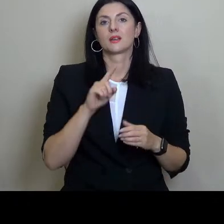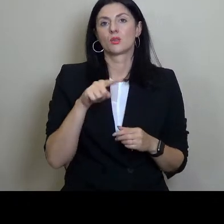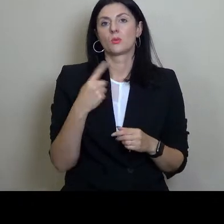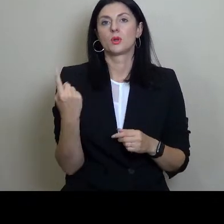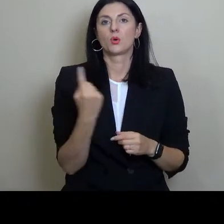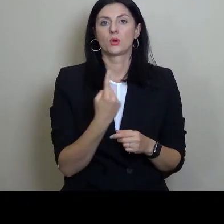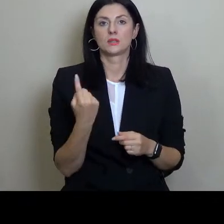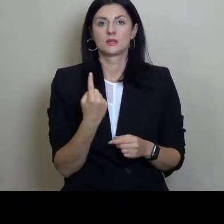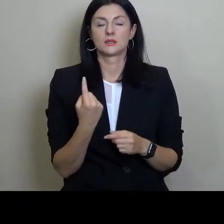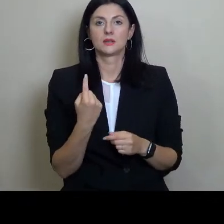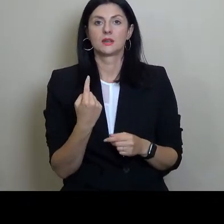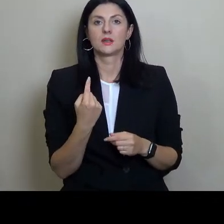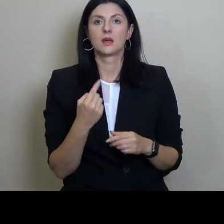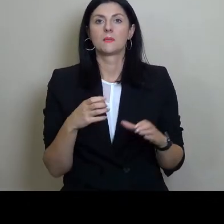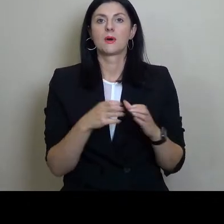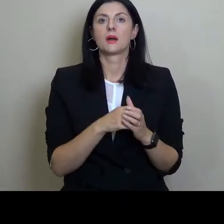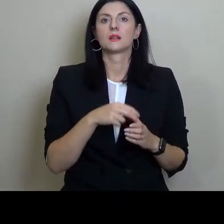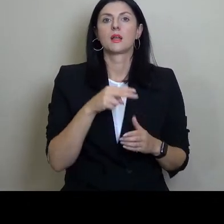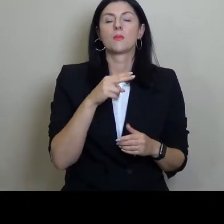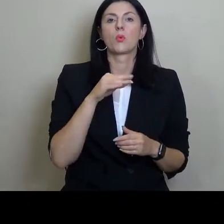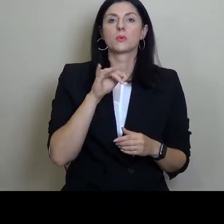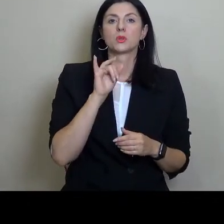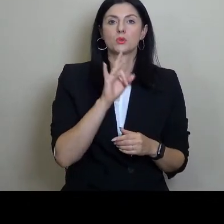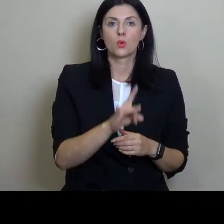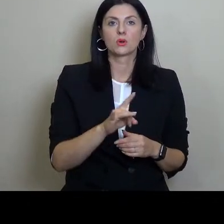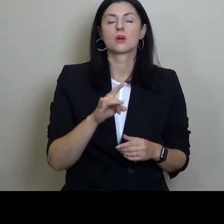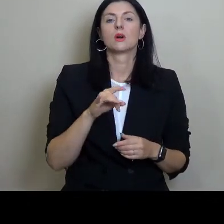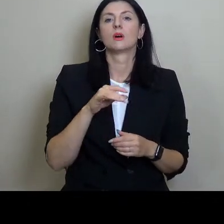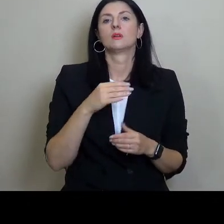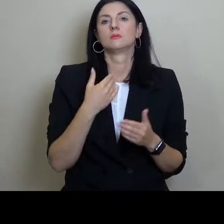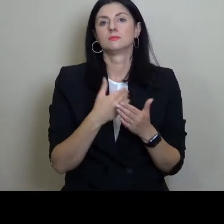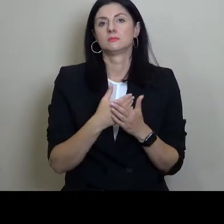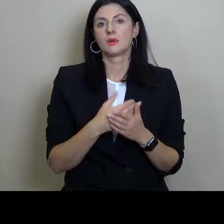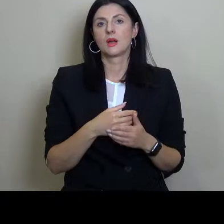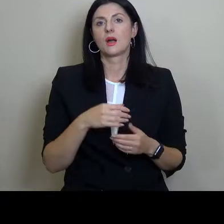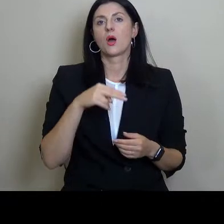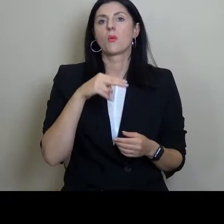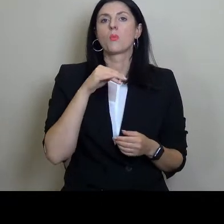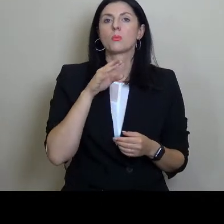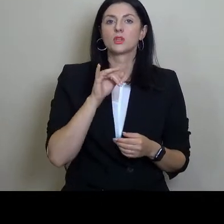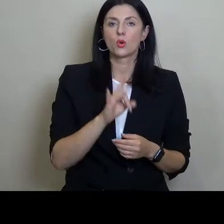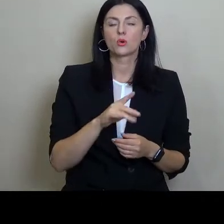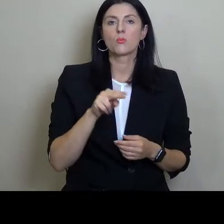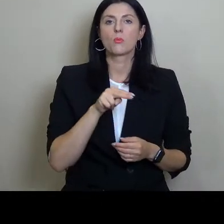let's say party number one, the party of tomatoes,